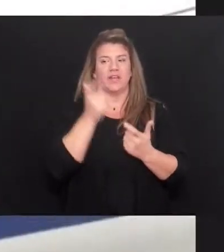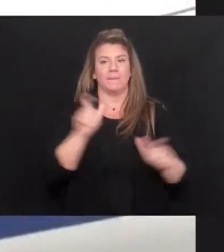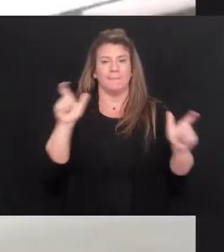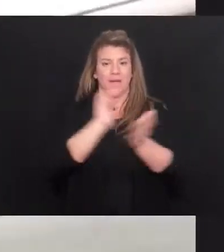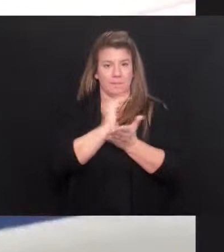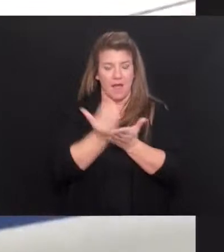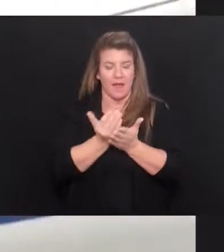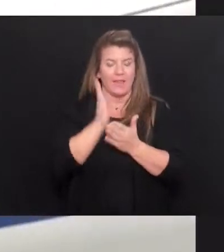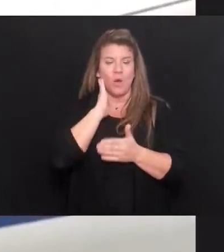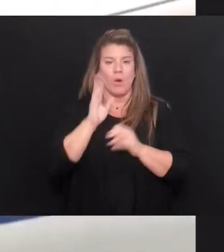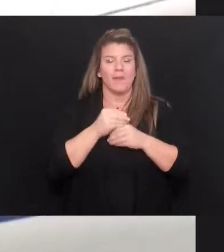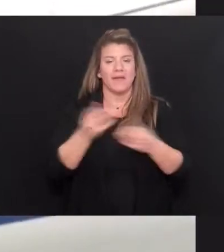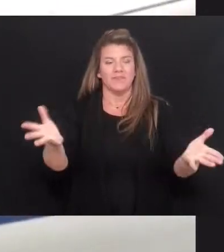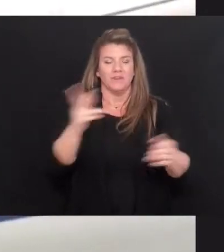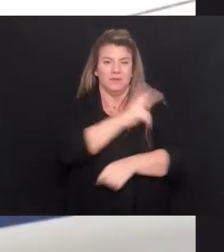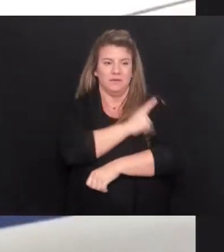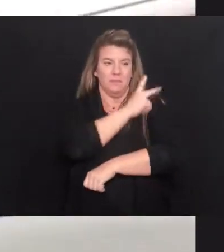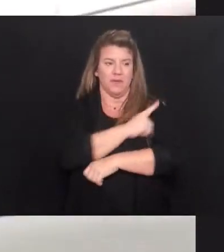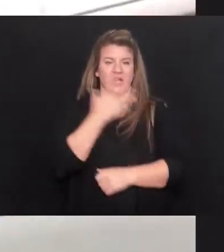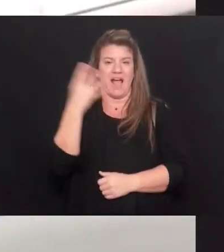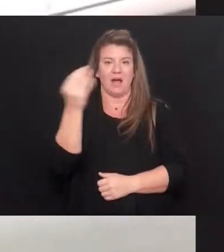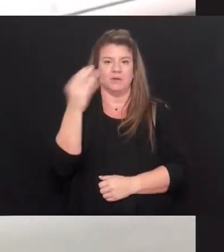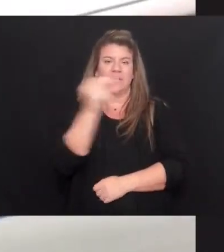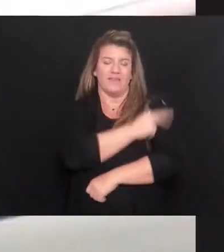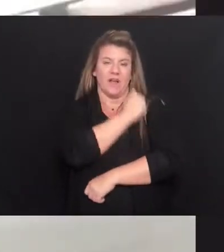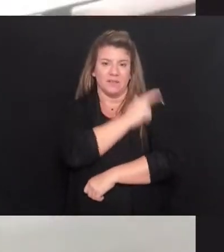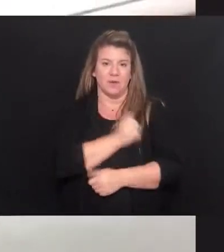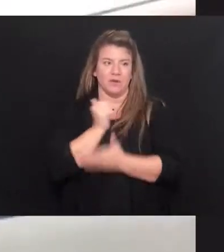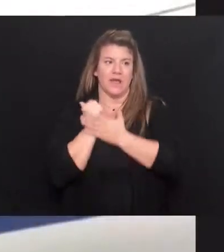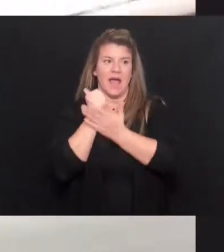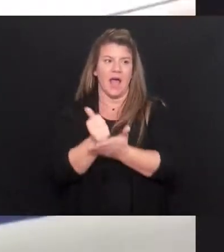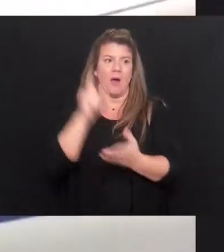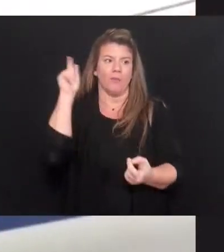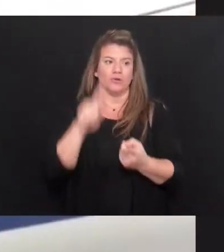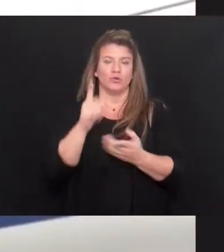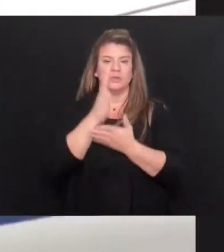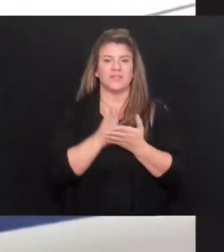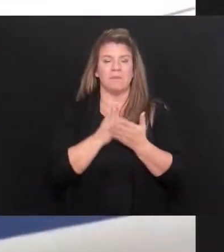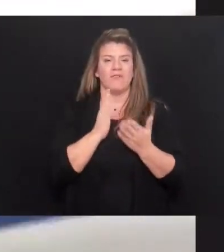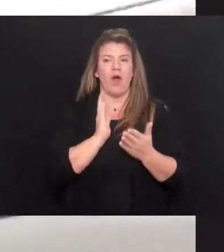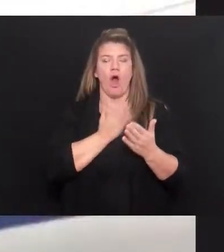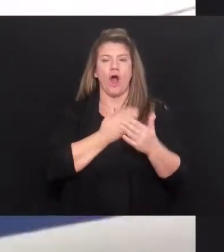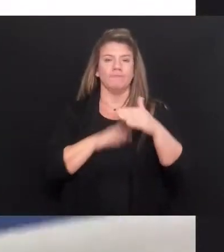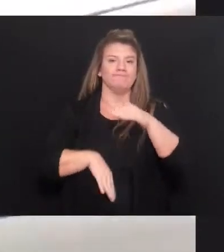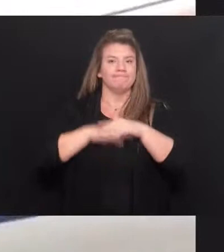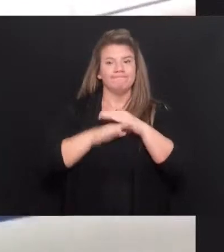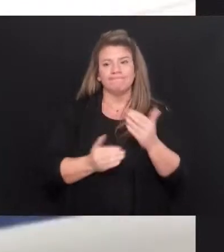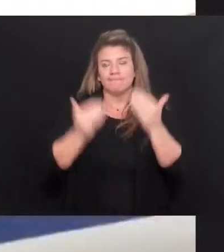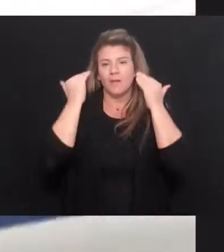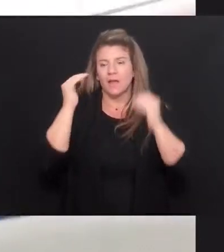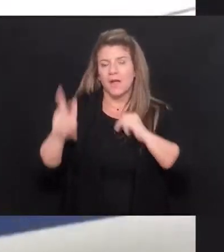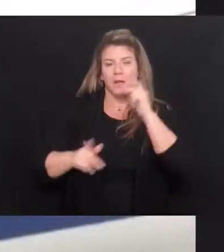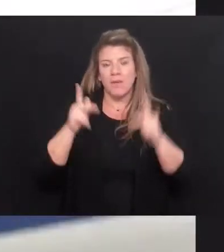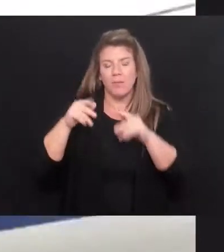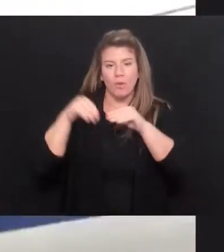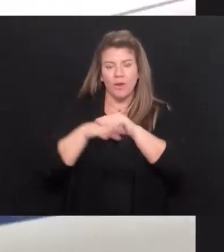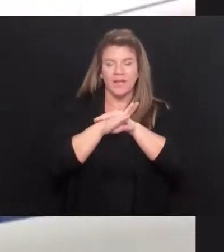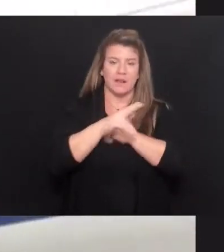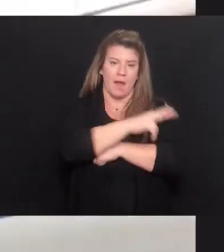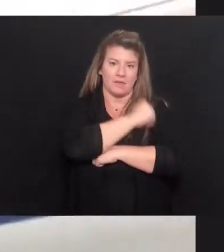be administered to patients outside the hospital setting and maybe help reduce some of the overcrowding because of the people actually